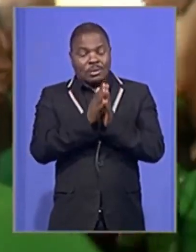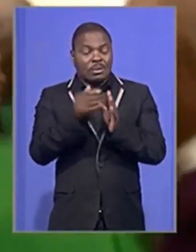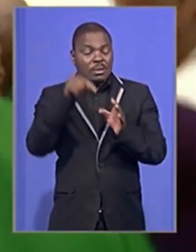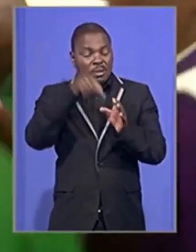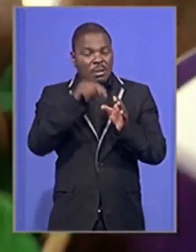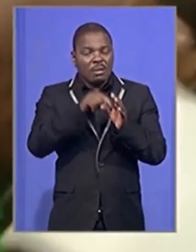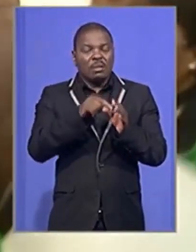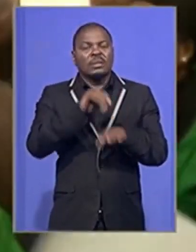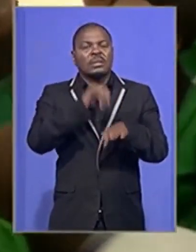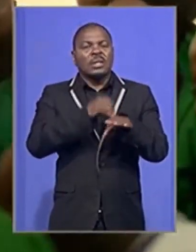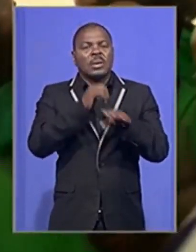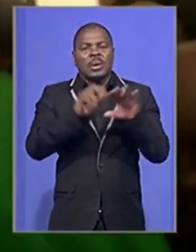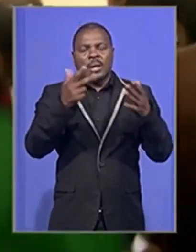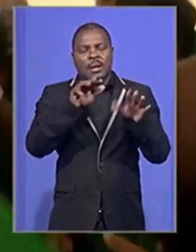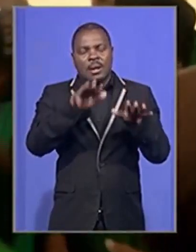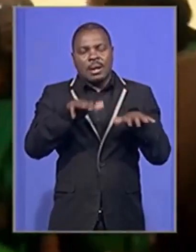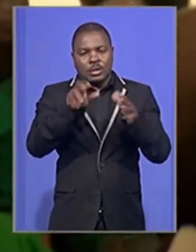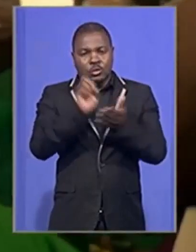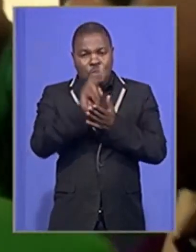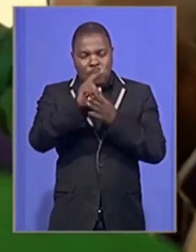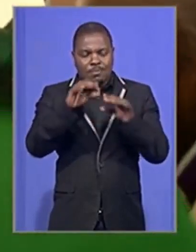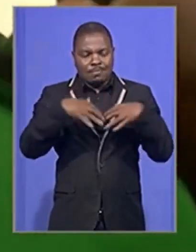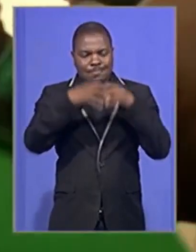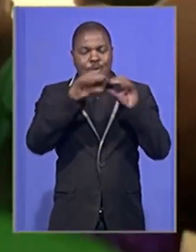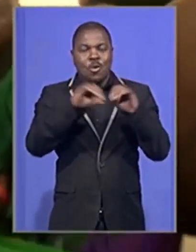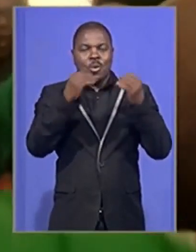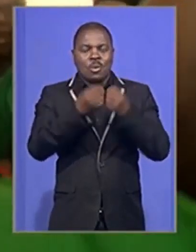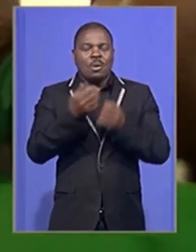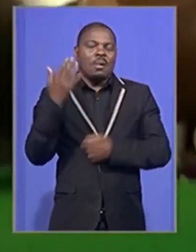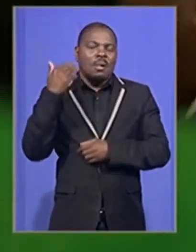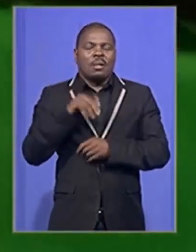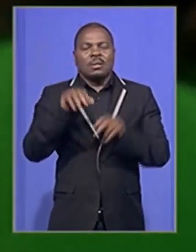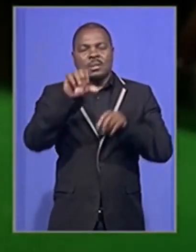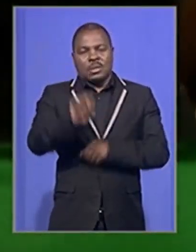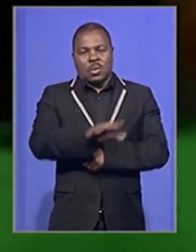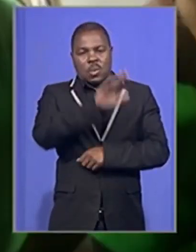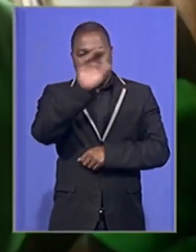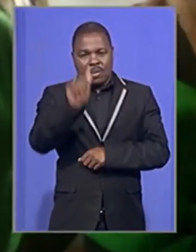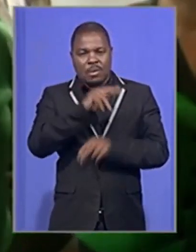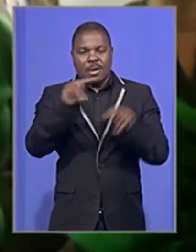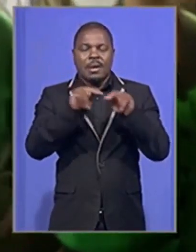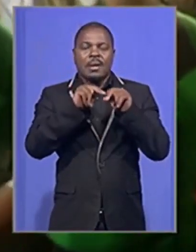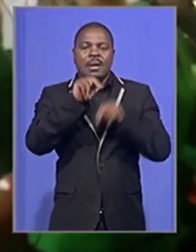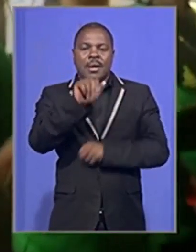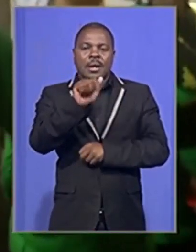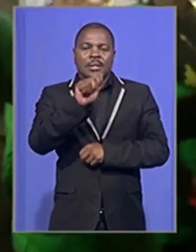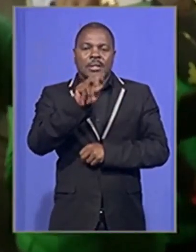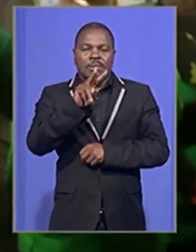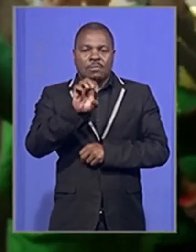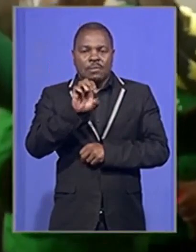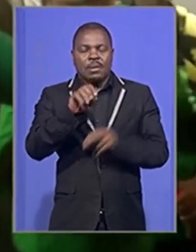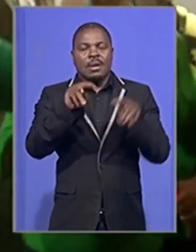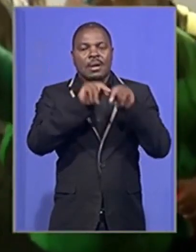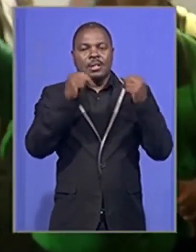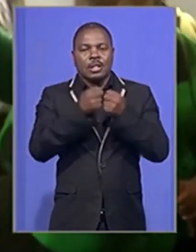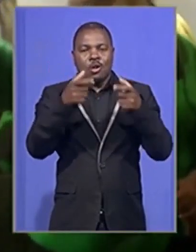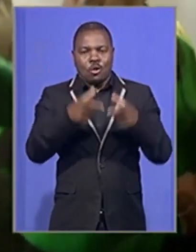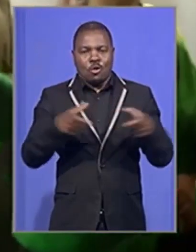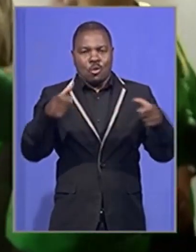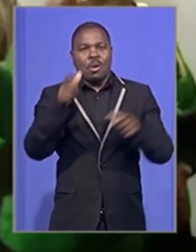ka January 8 1912 o bitswa South African Native National Congress mo ha morao o ileng wa bitswa